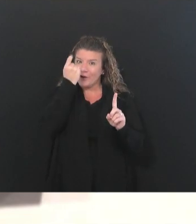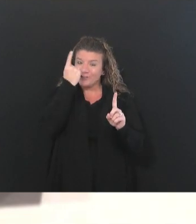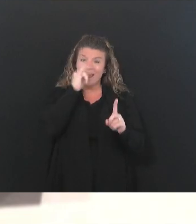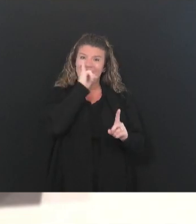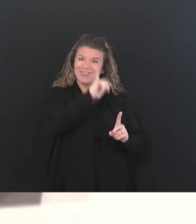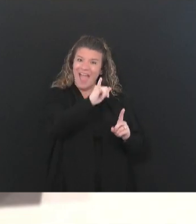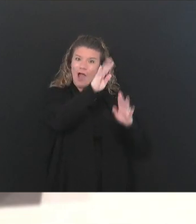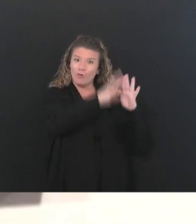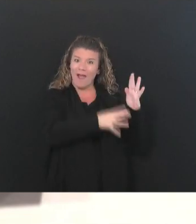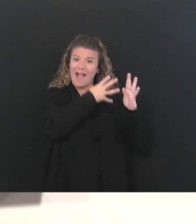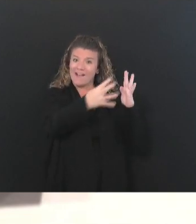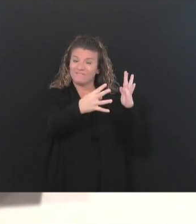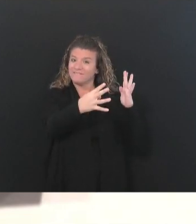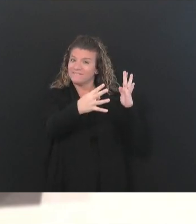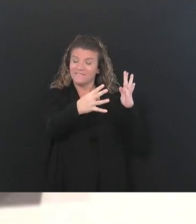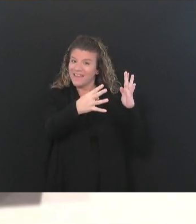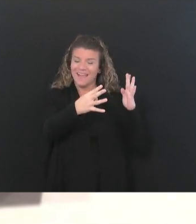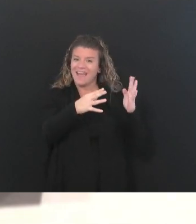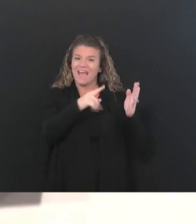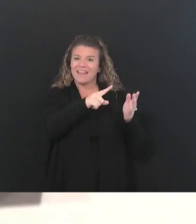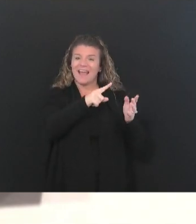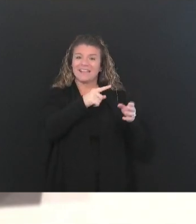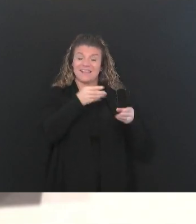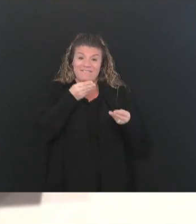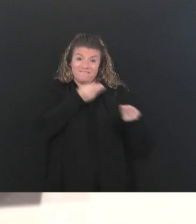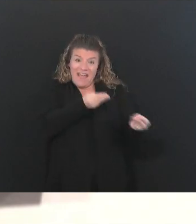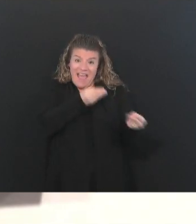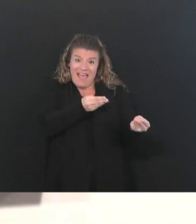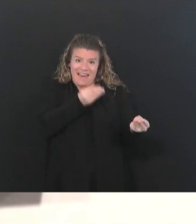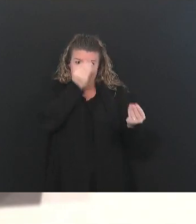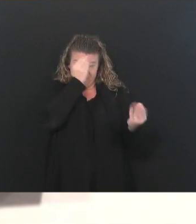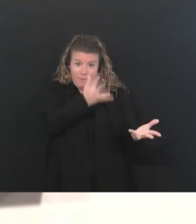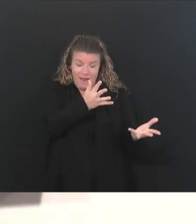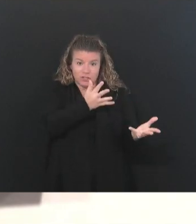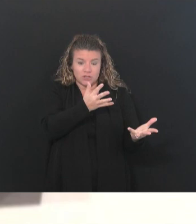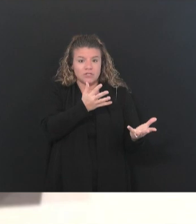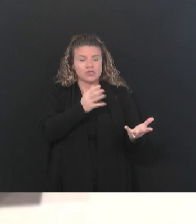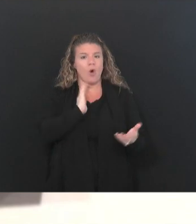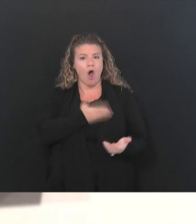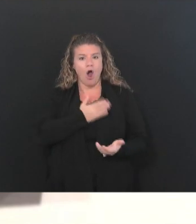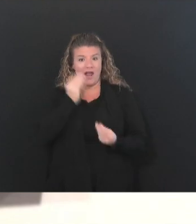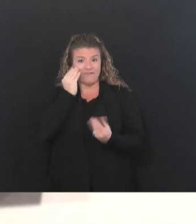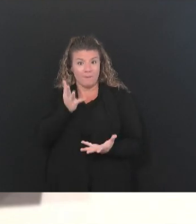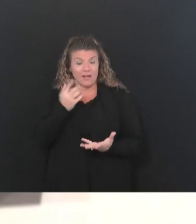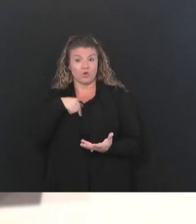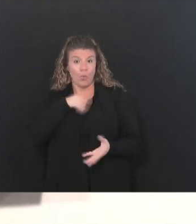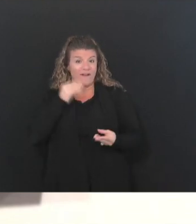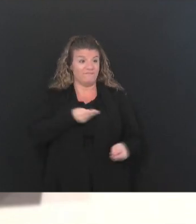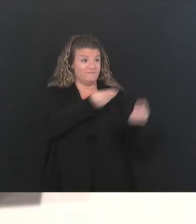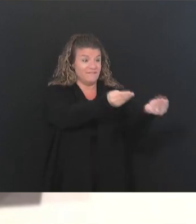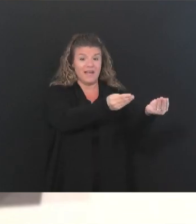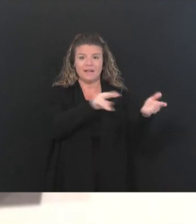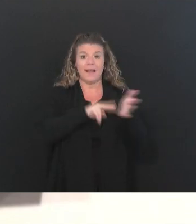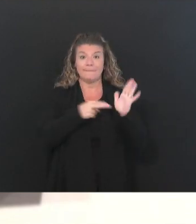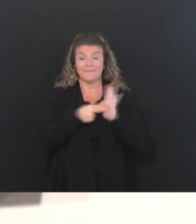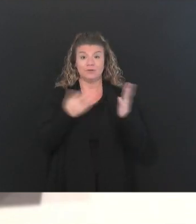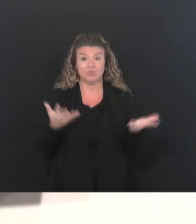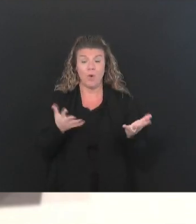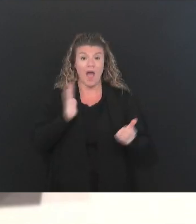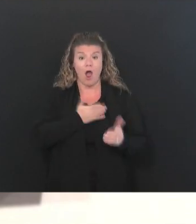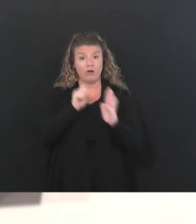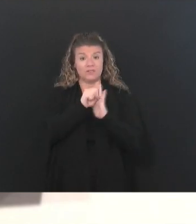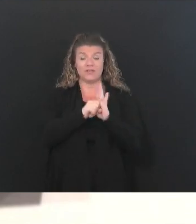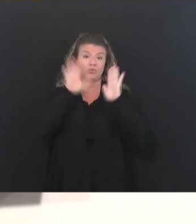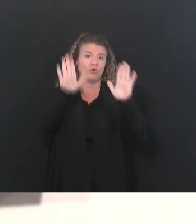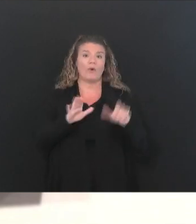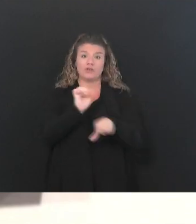as the information that is currently being fed into it. And so that means that we are doing a great job as a state. And people